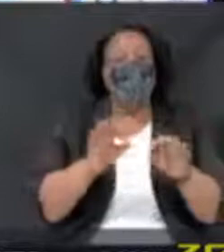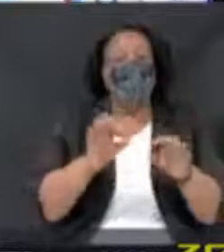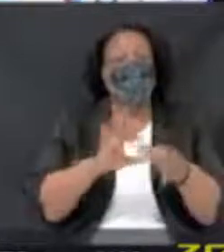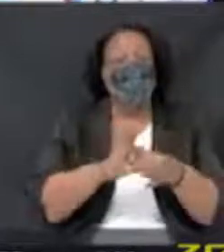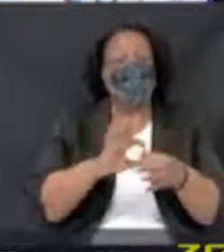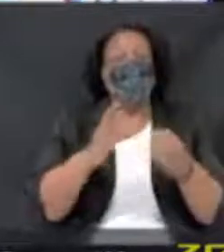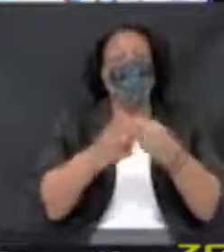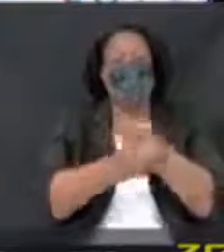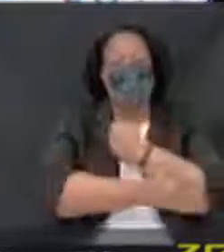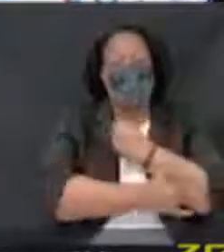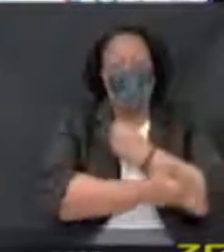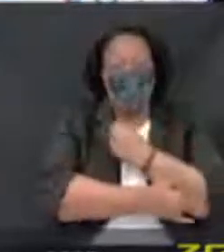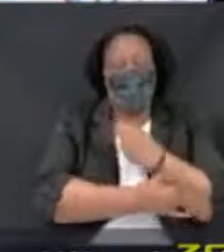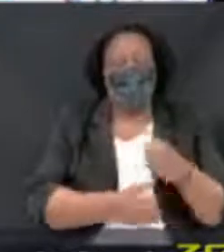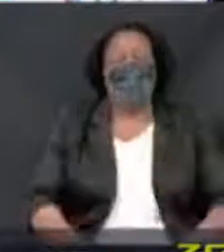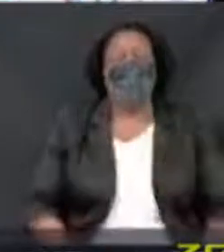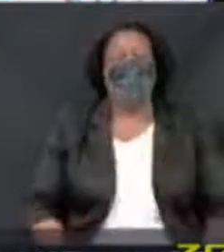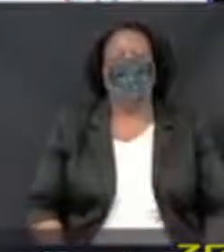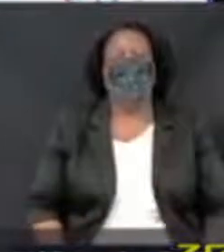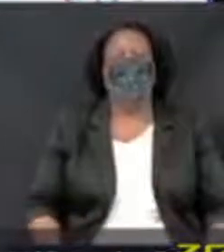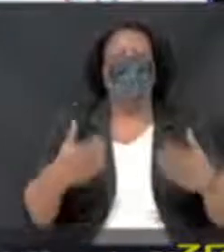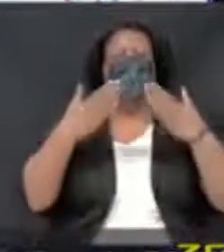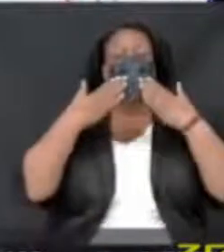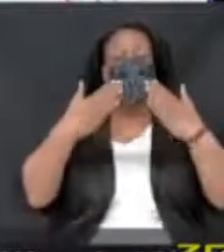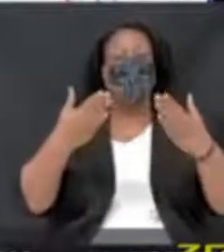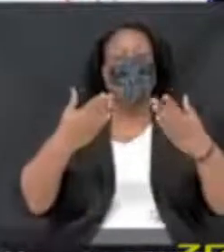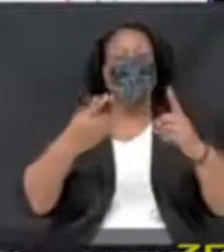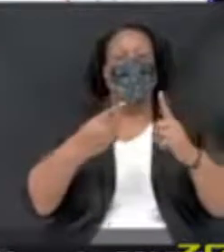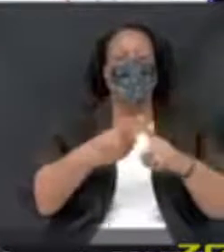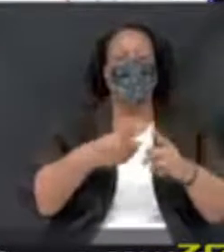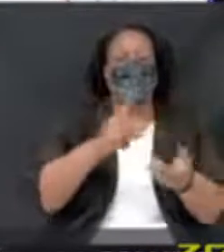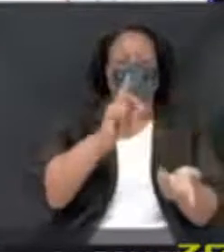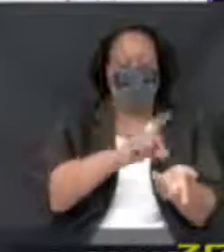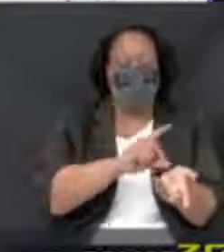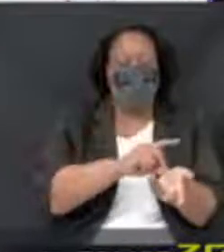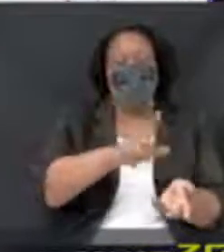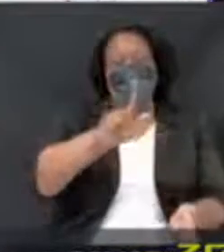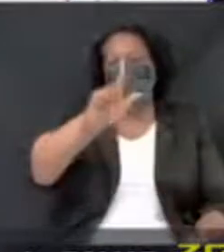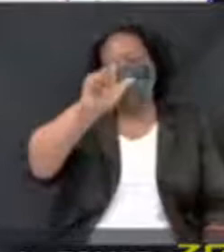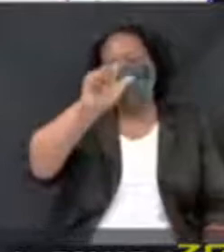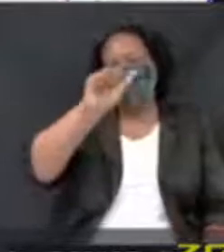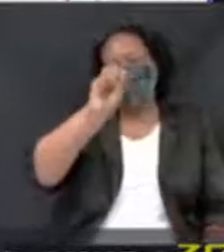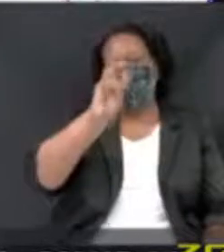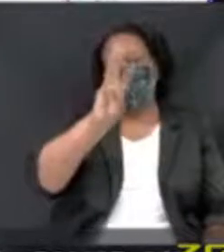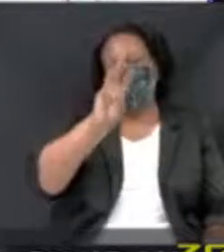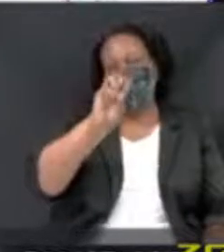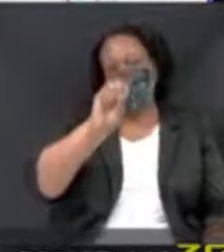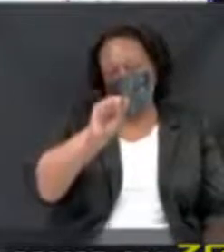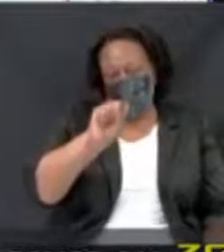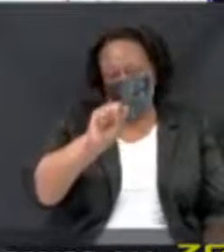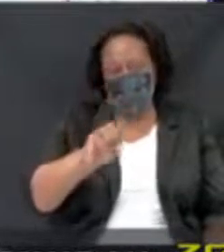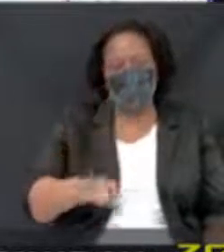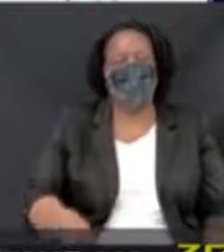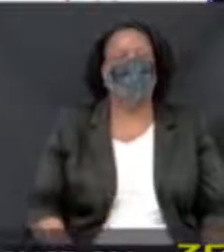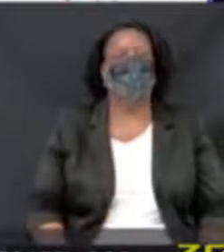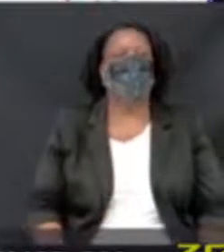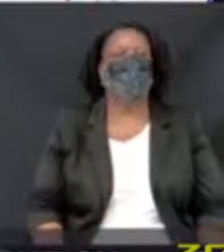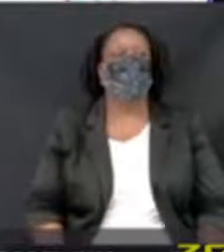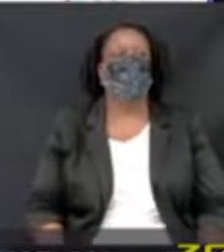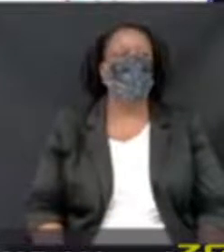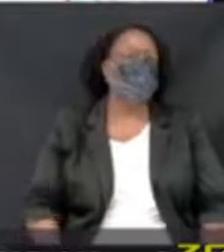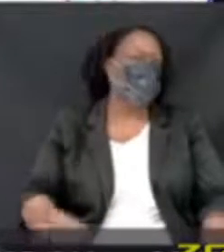Officer, Dr. Hazel Laws, for her dedication. I don't think that you